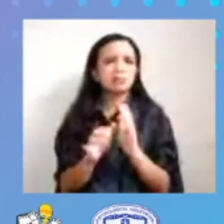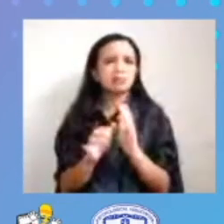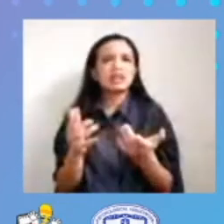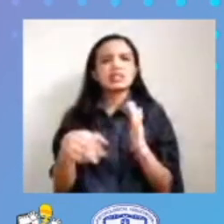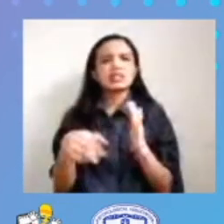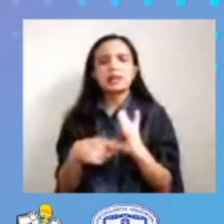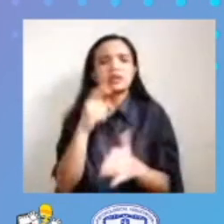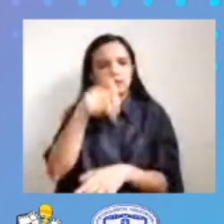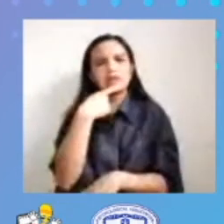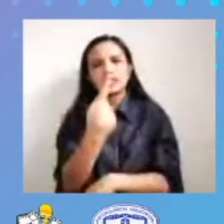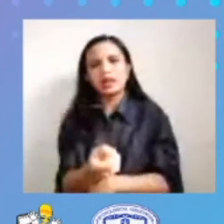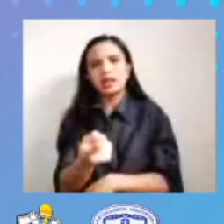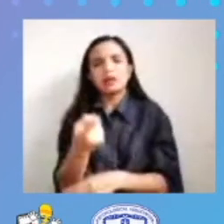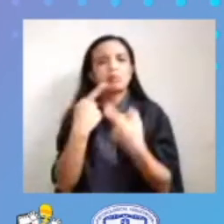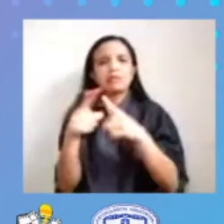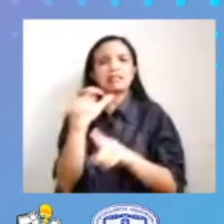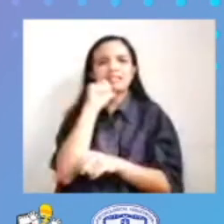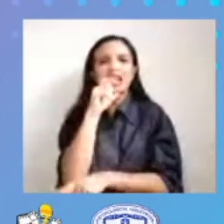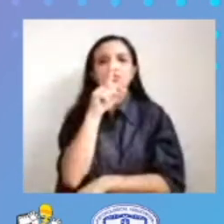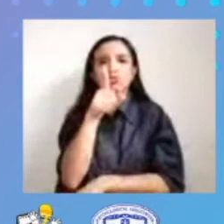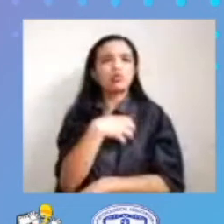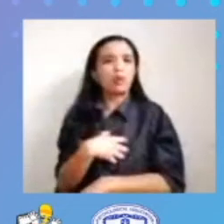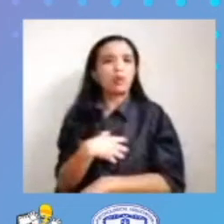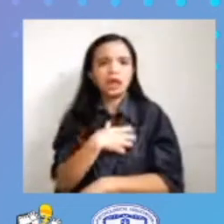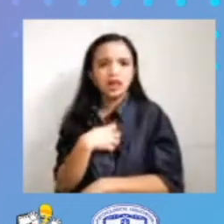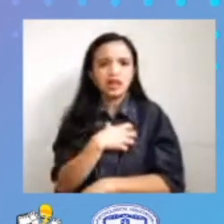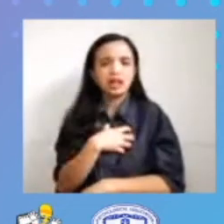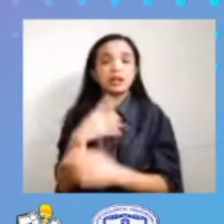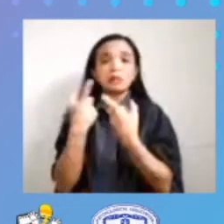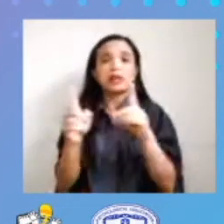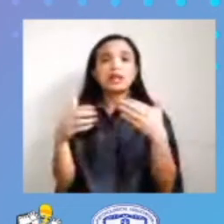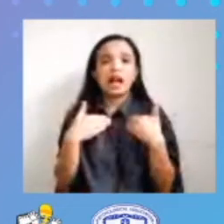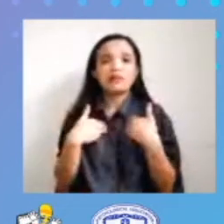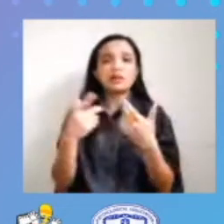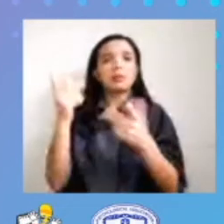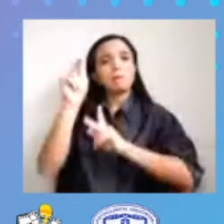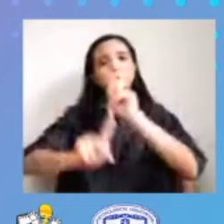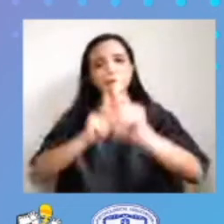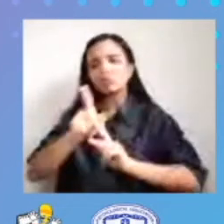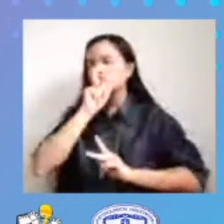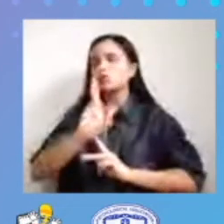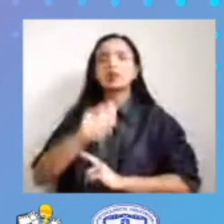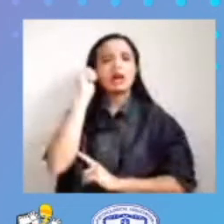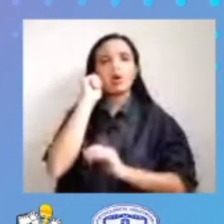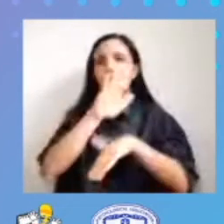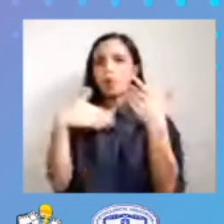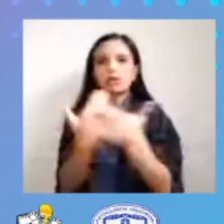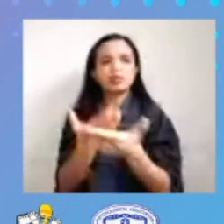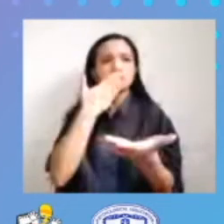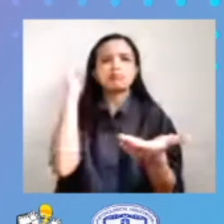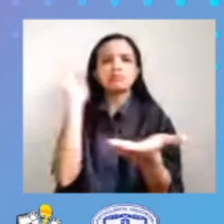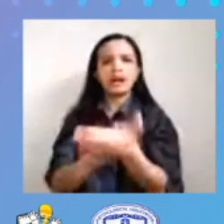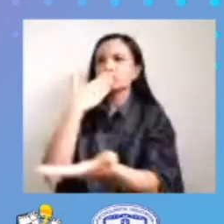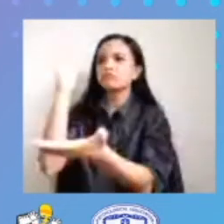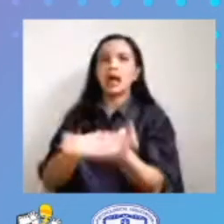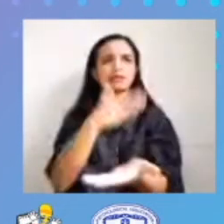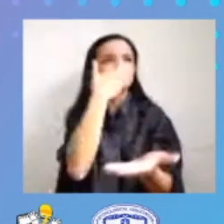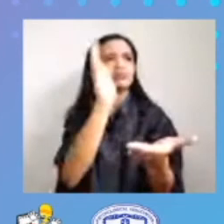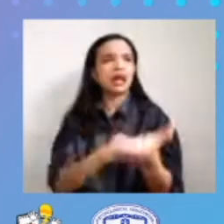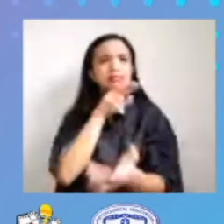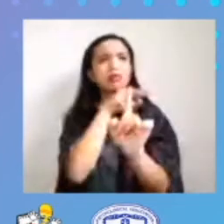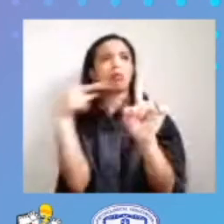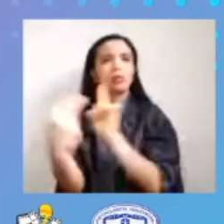day. Diba? You have to choose every day to love yourself, and that should be your motivation to live a healthier